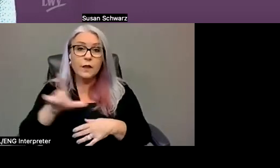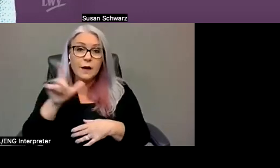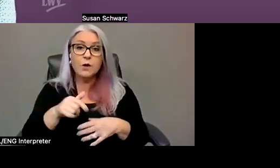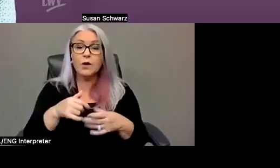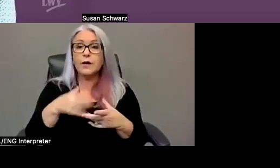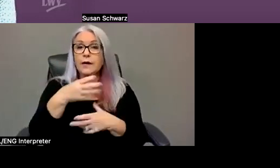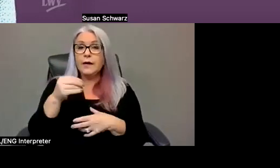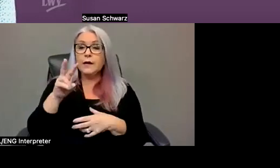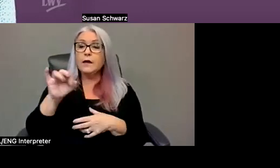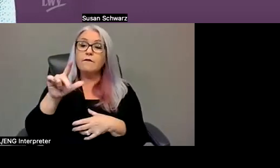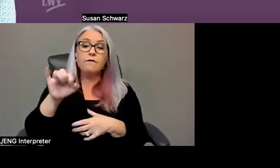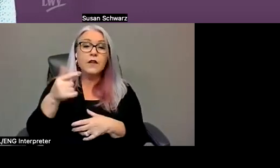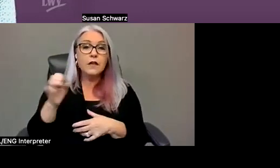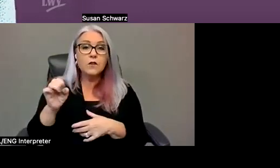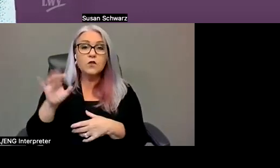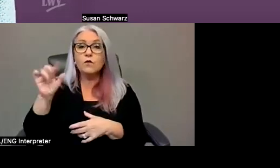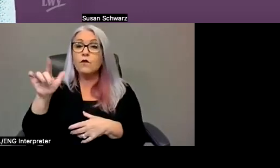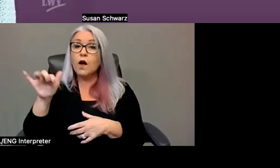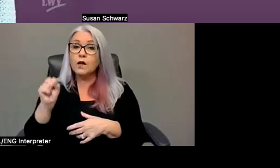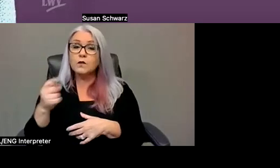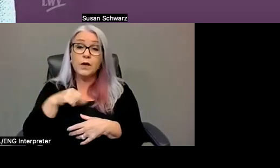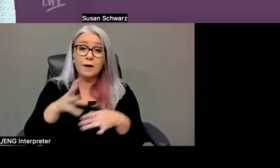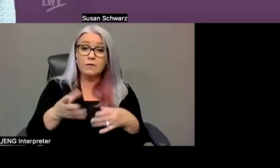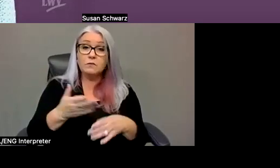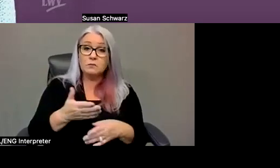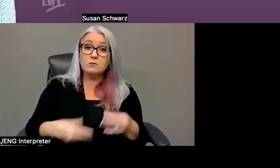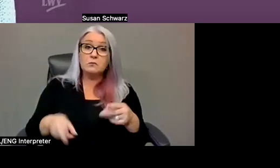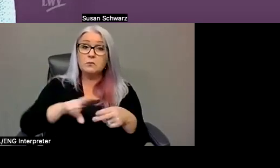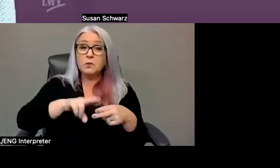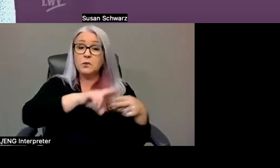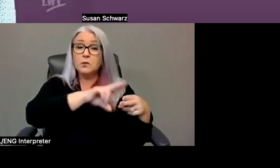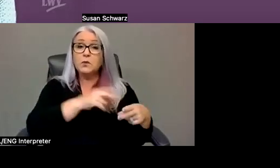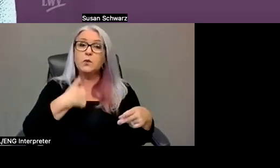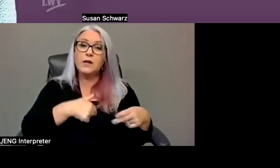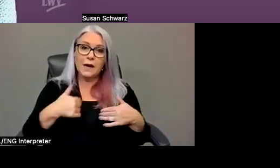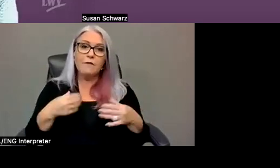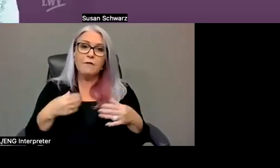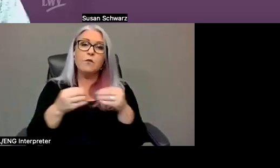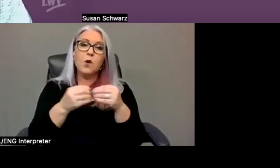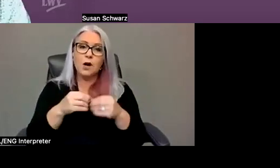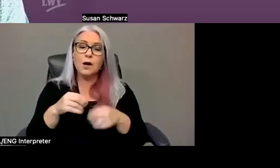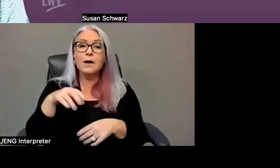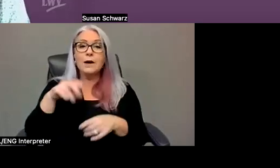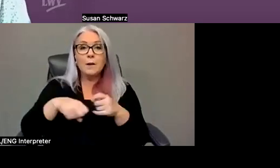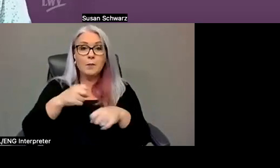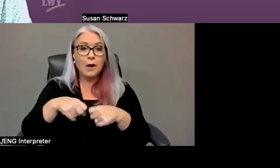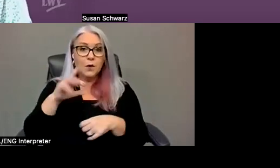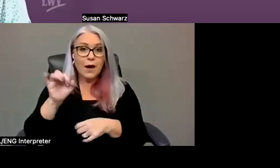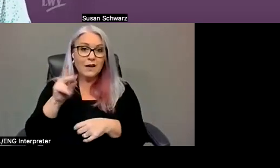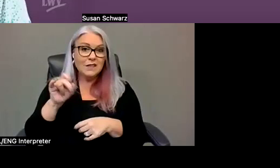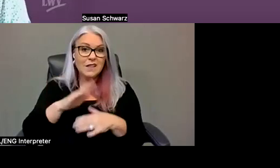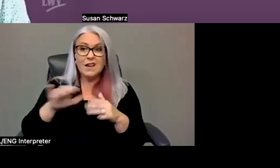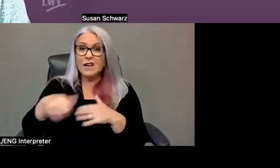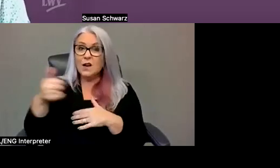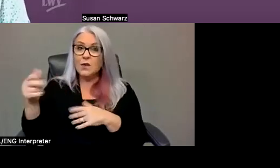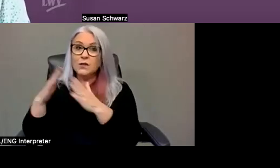So we have increased the use of bike racks. We may have more bike racks than any other river town. And Route 9, when they put in